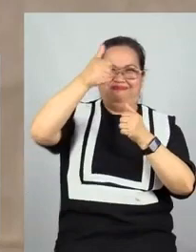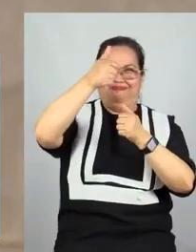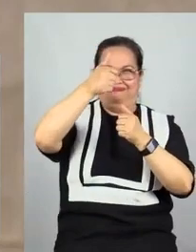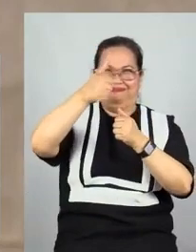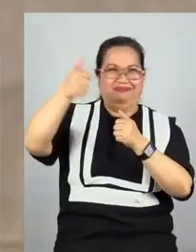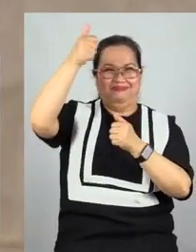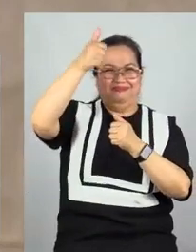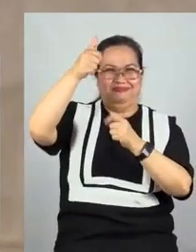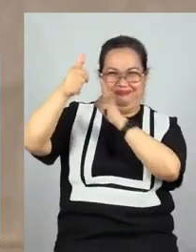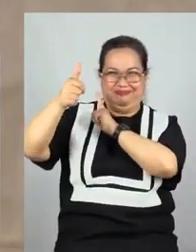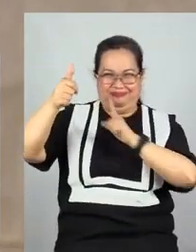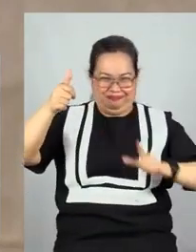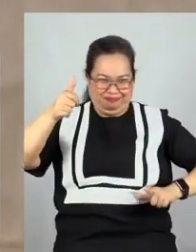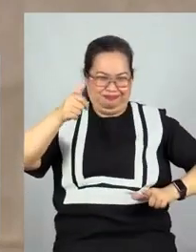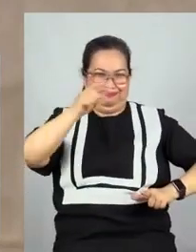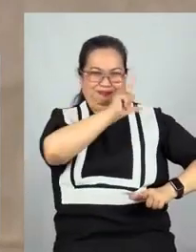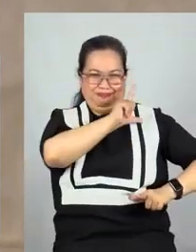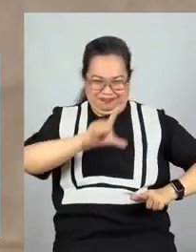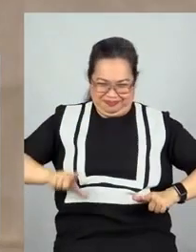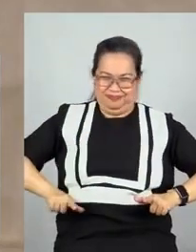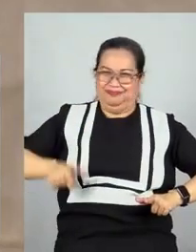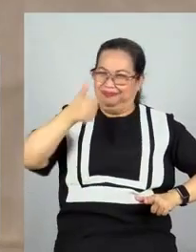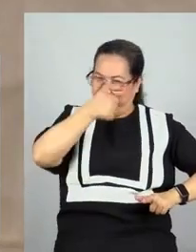and the Lord of lords.